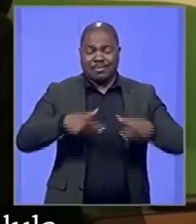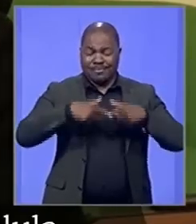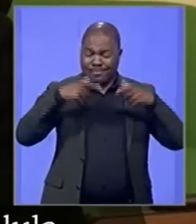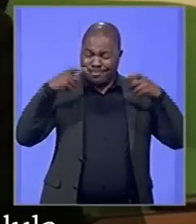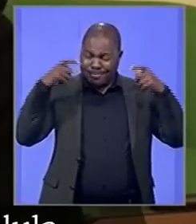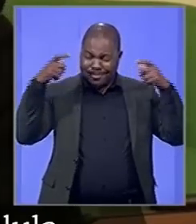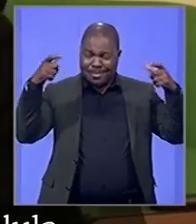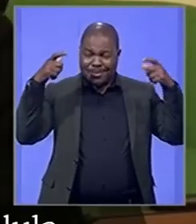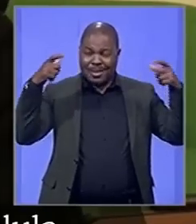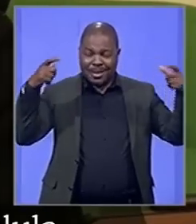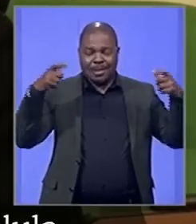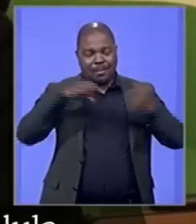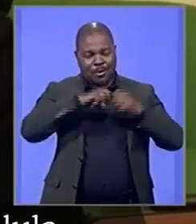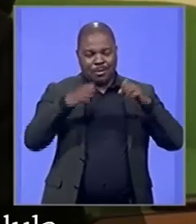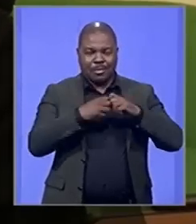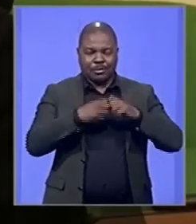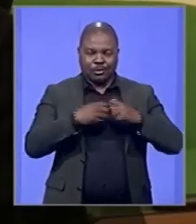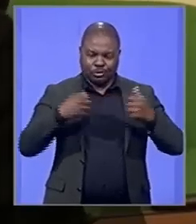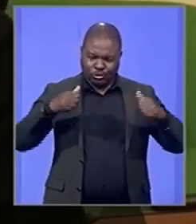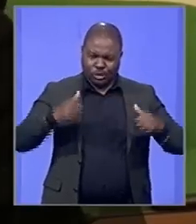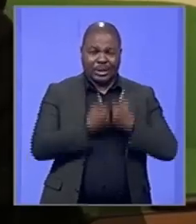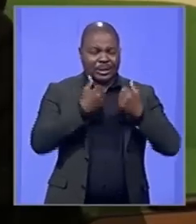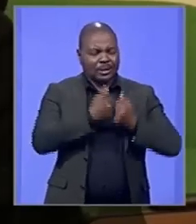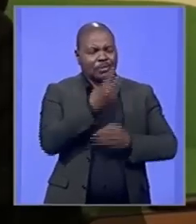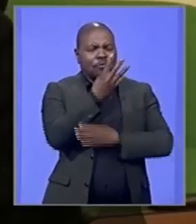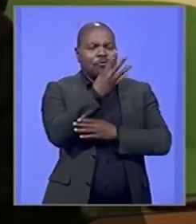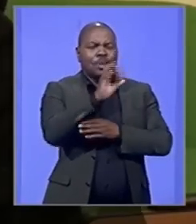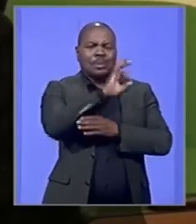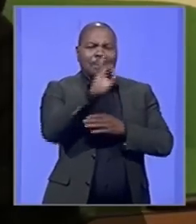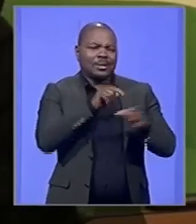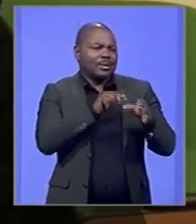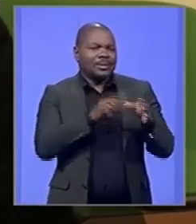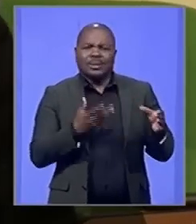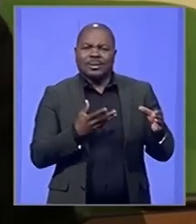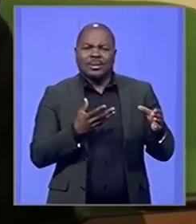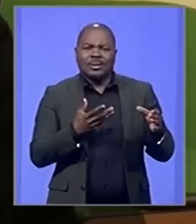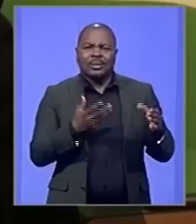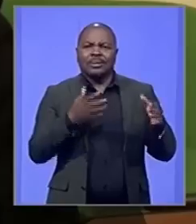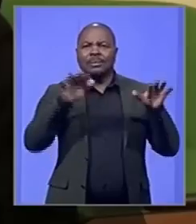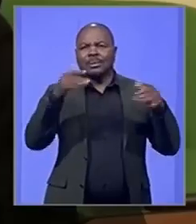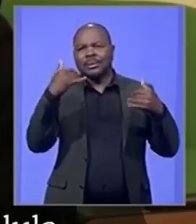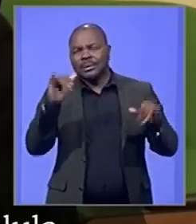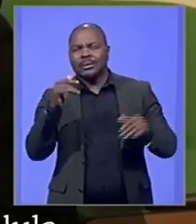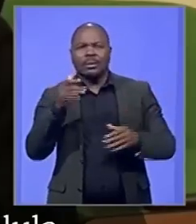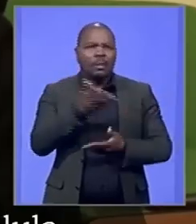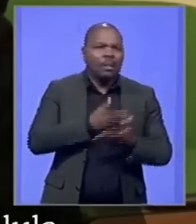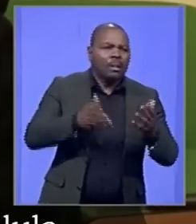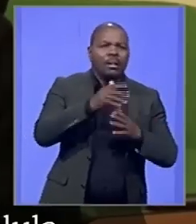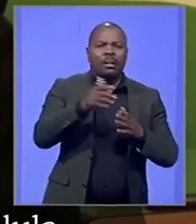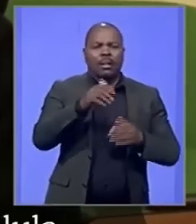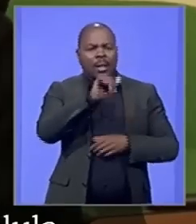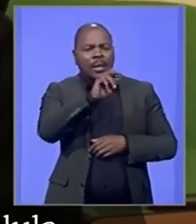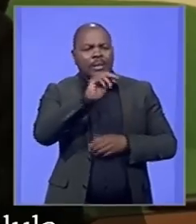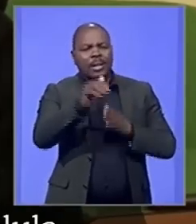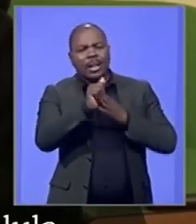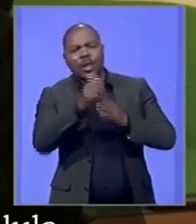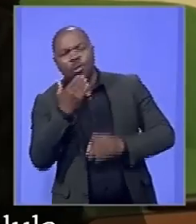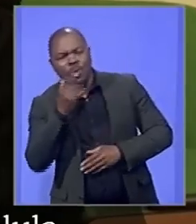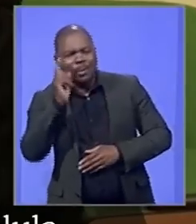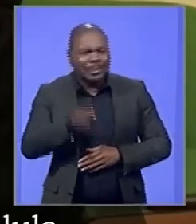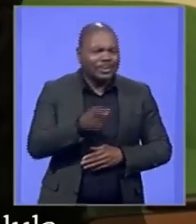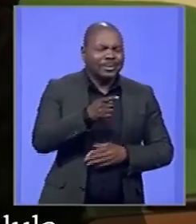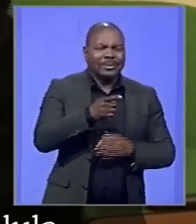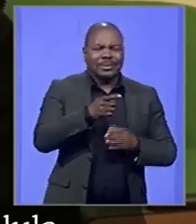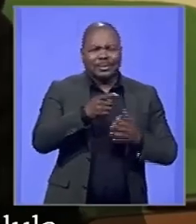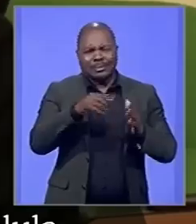problem. Big challenge, 40%. There are still people who are entertaining who must be the leader of the ANC as a